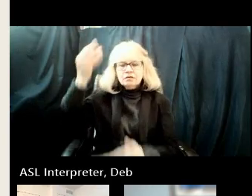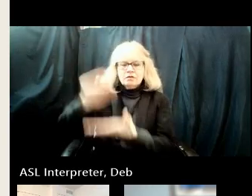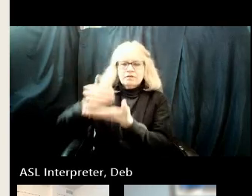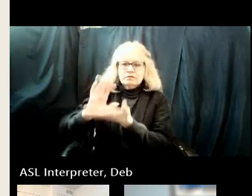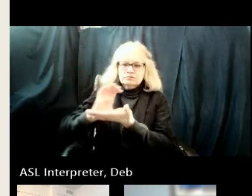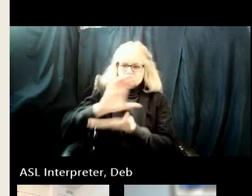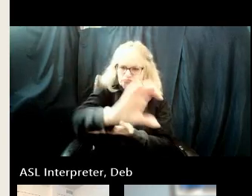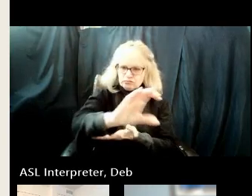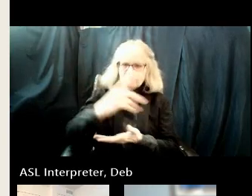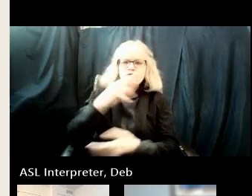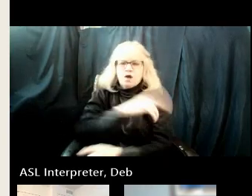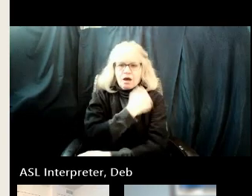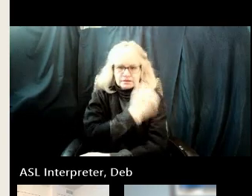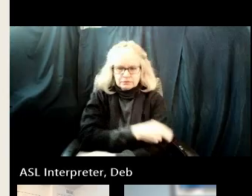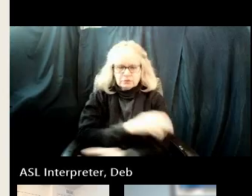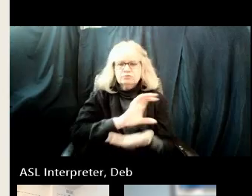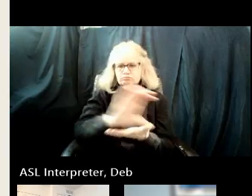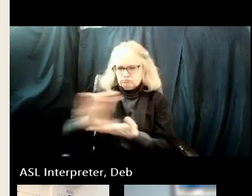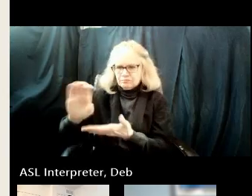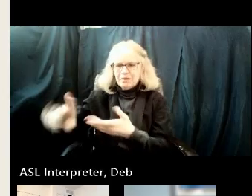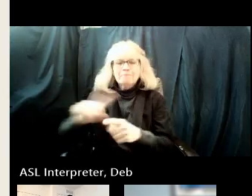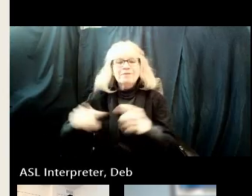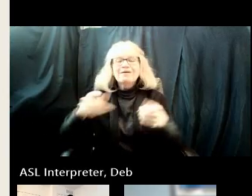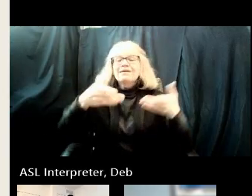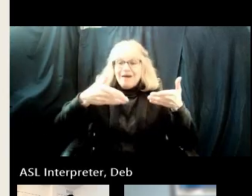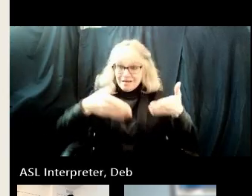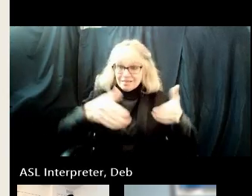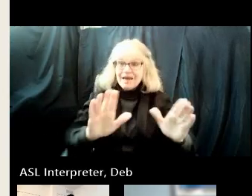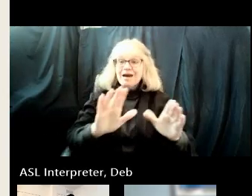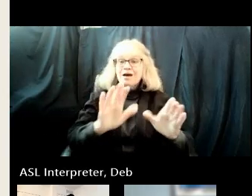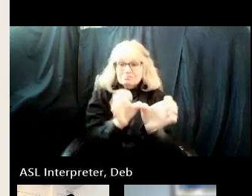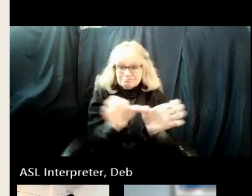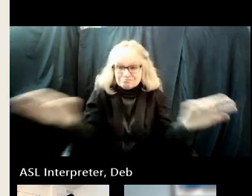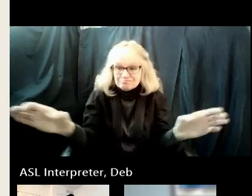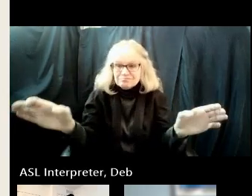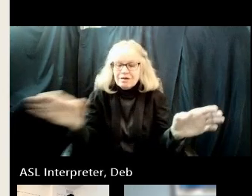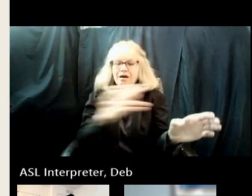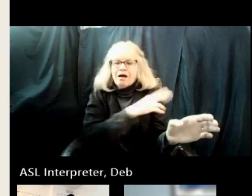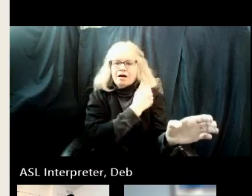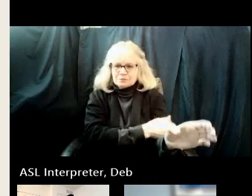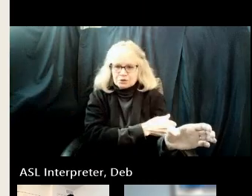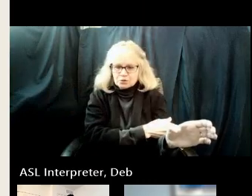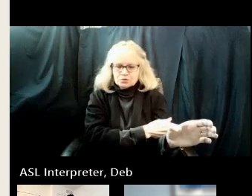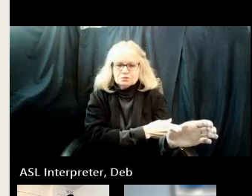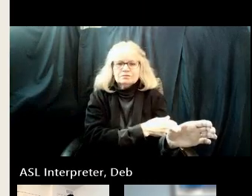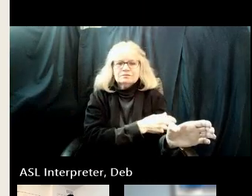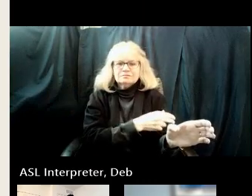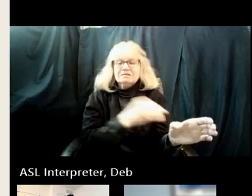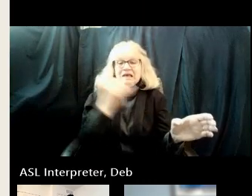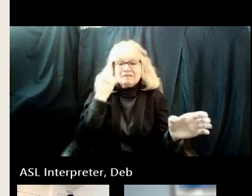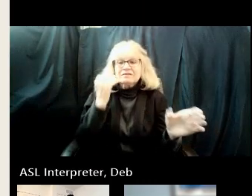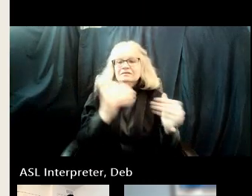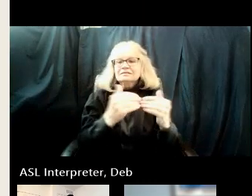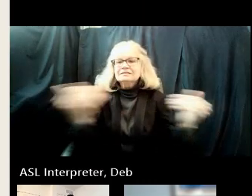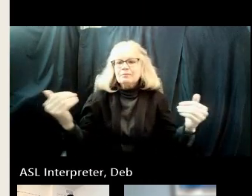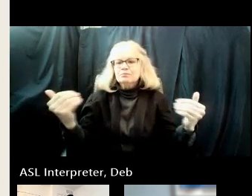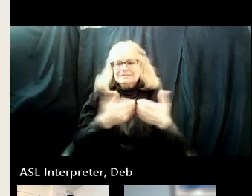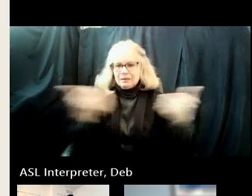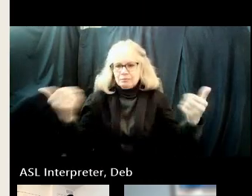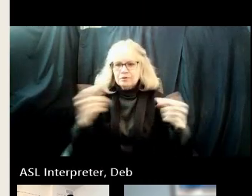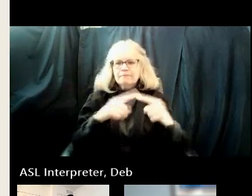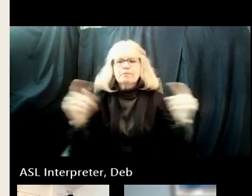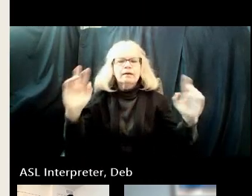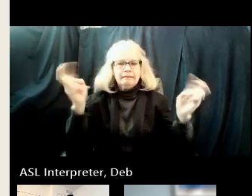but explicitly allowed segregated hospitals as long as they were separate but equal. Of